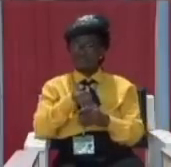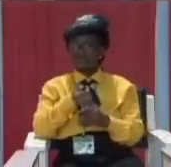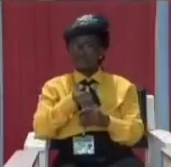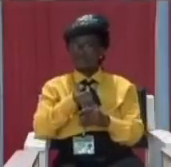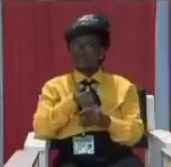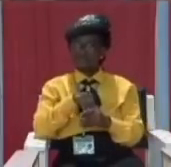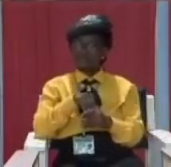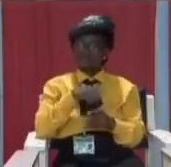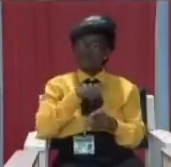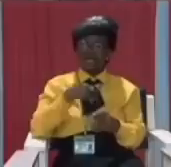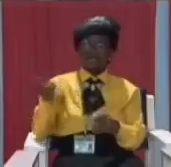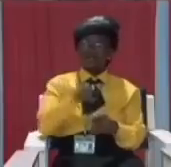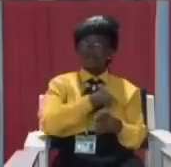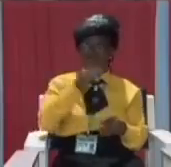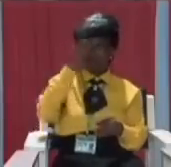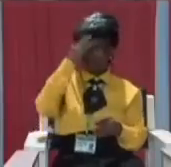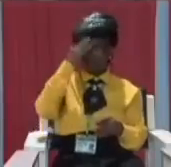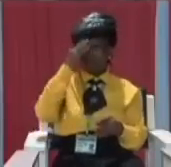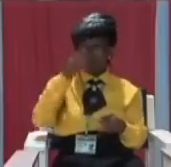And you know, flies